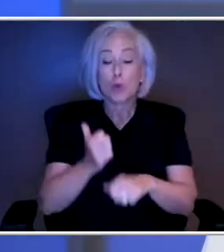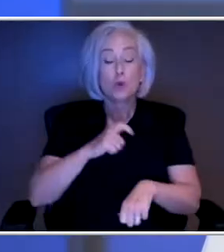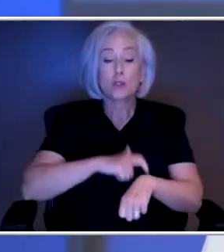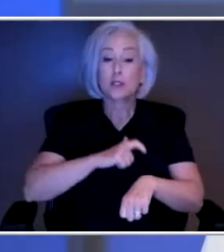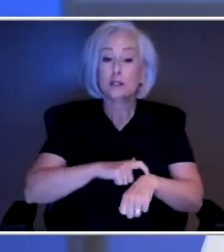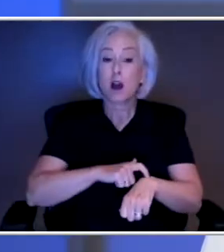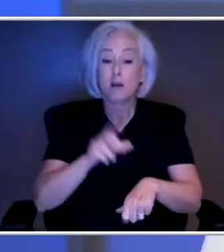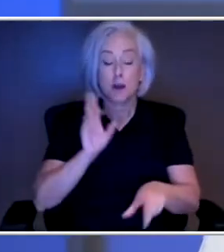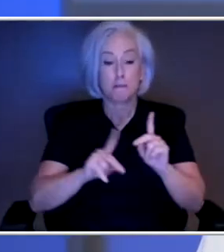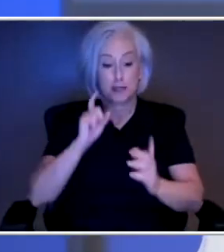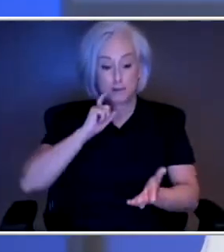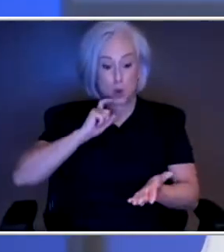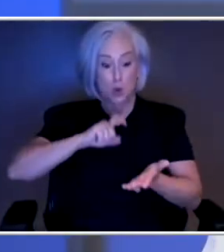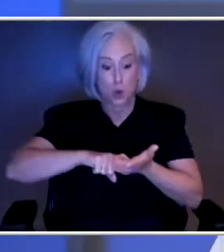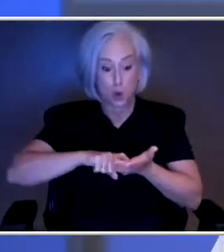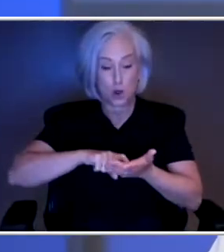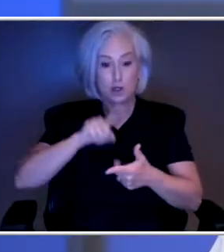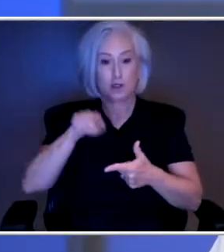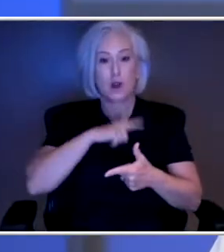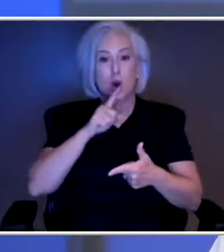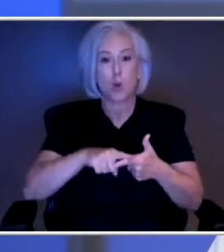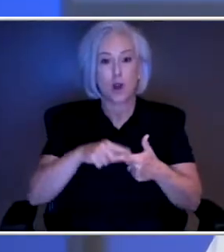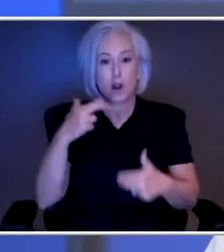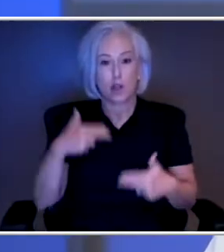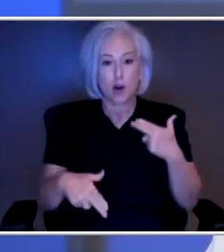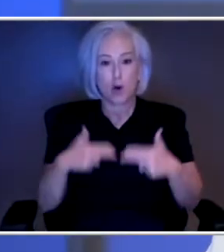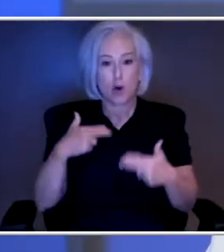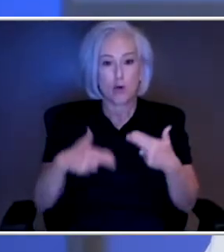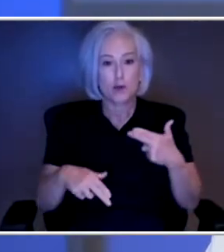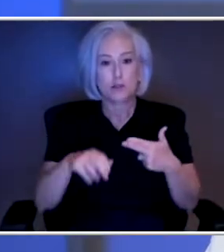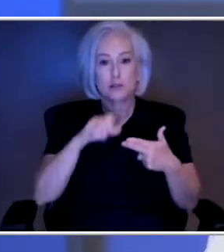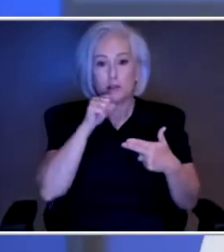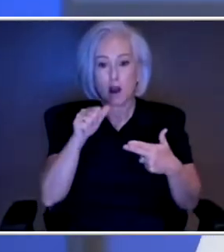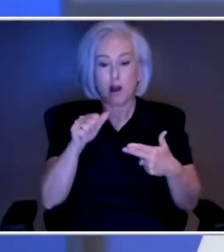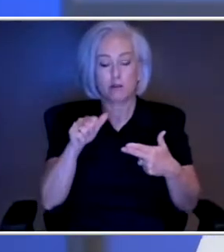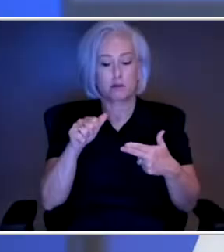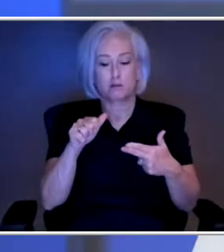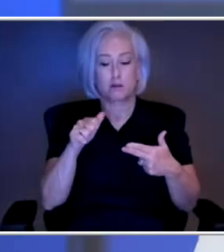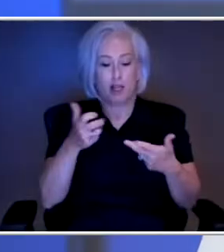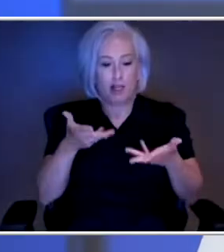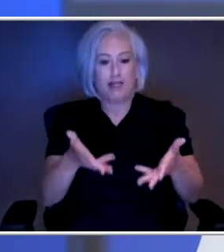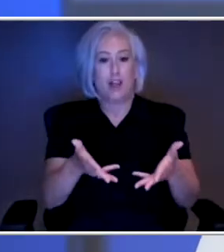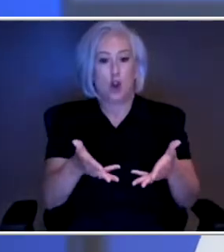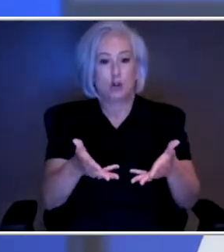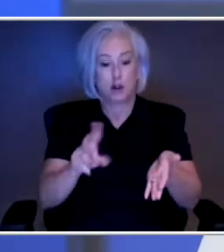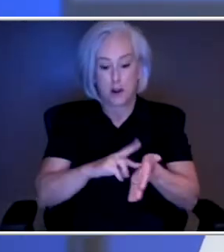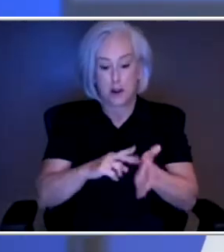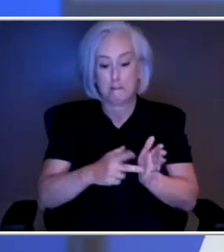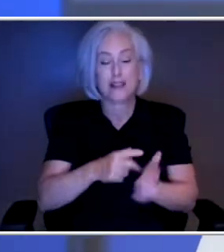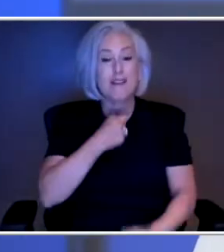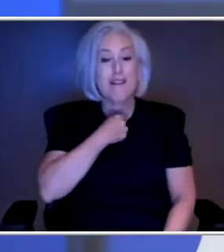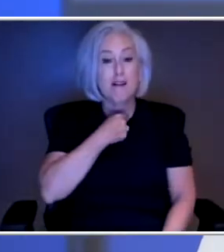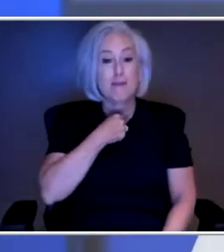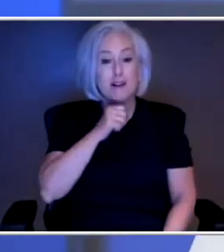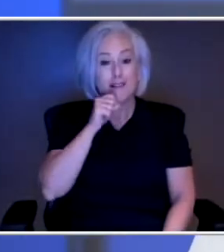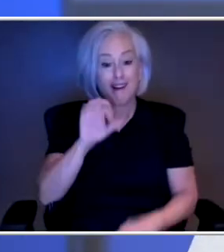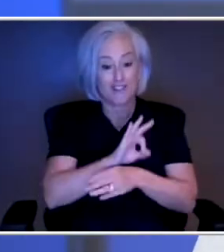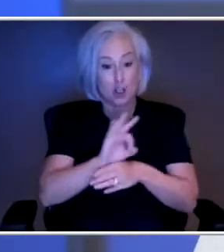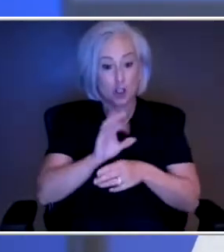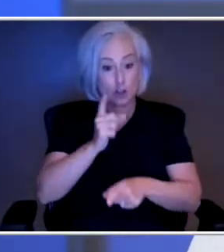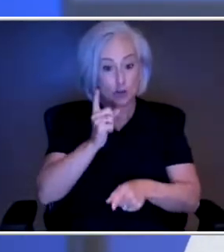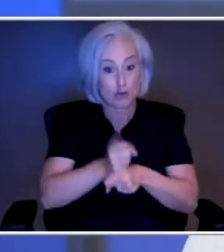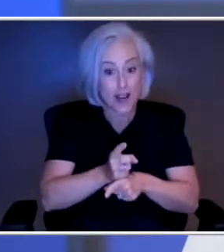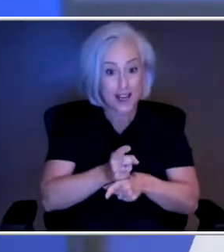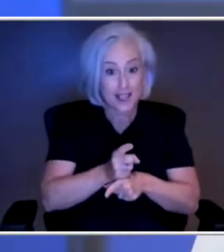the issues when those hormones are not present. And so when the thyroid gland can't secrete the hormones that it needs to help regulate the